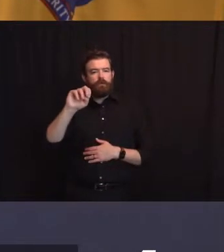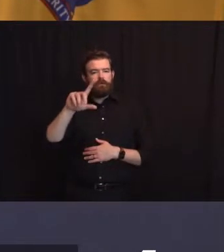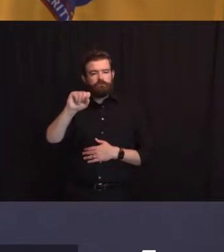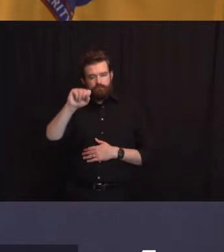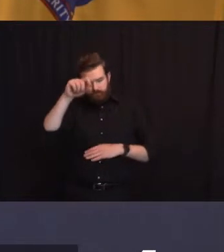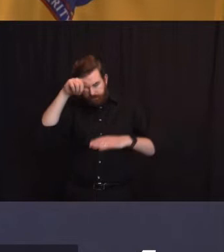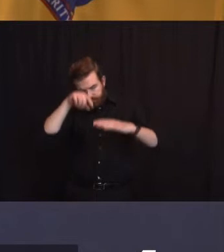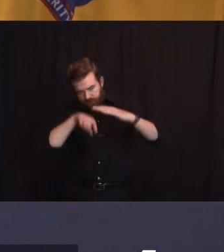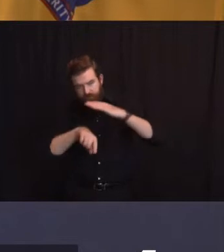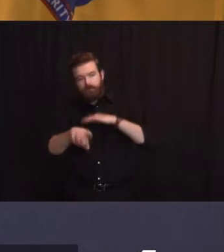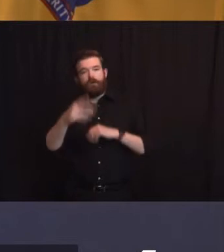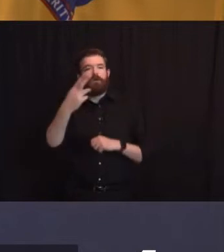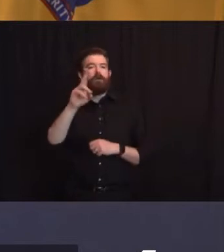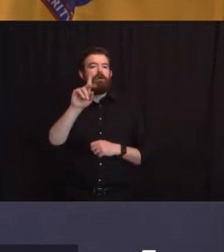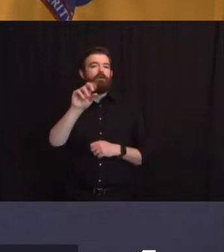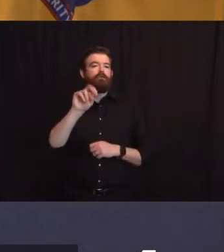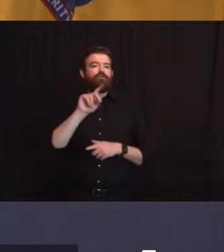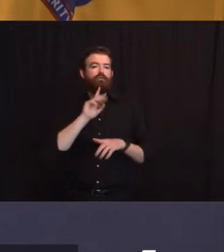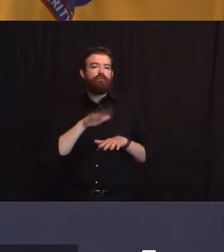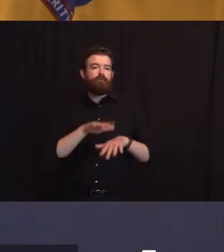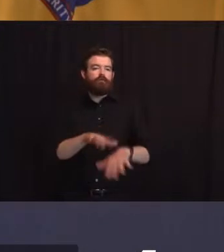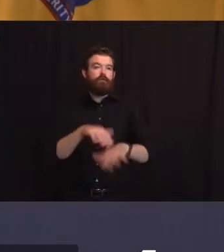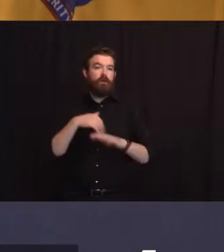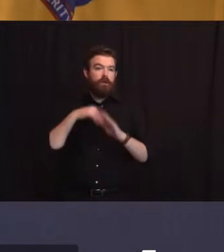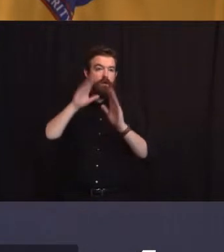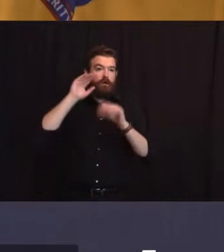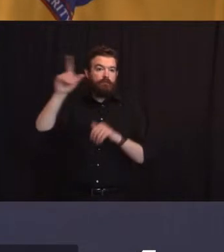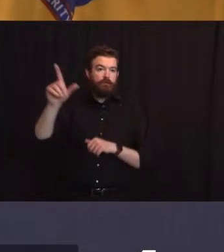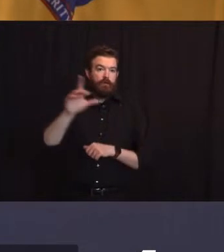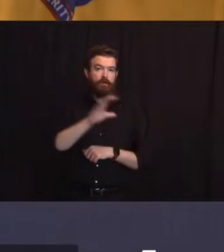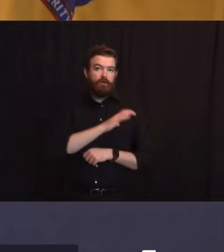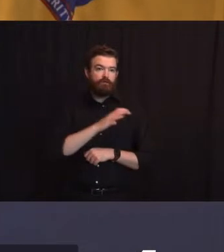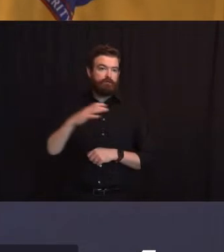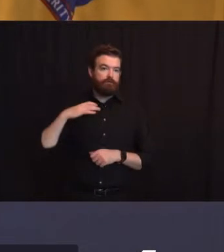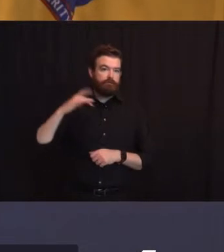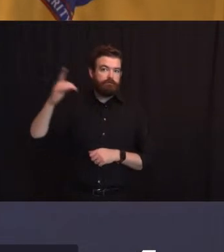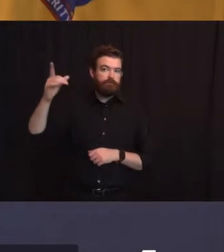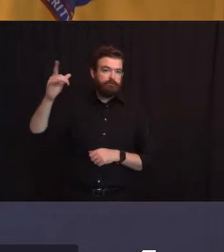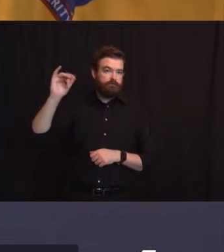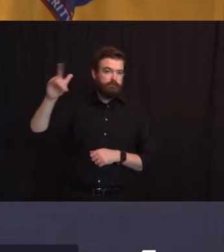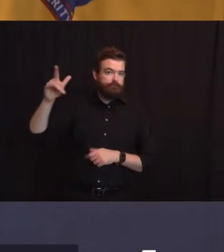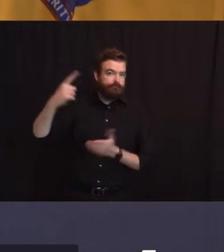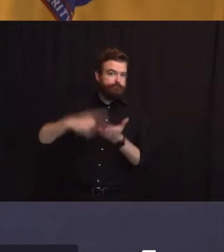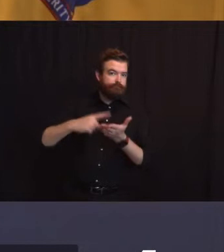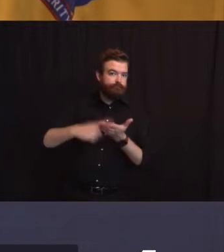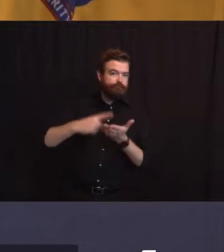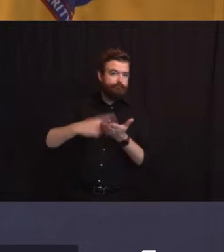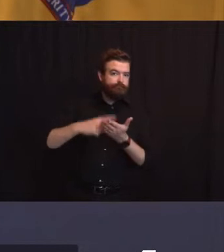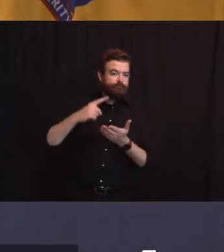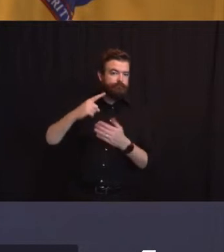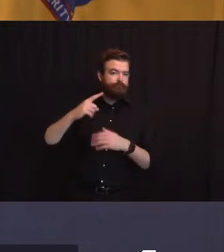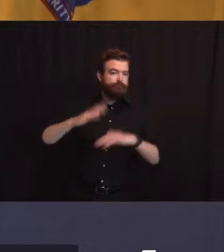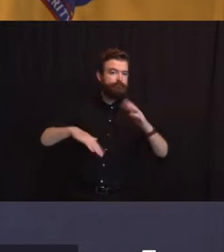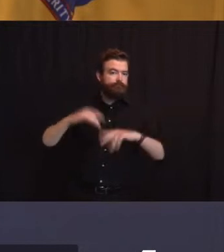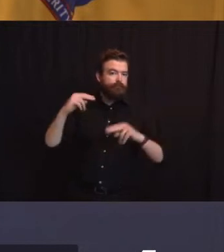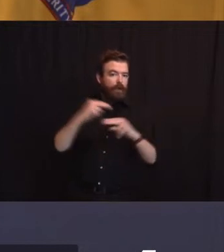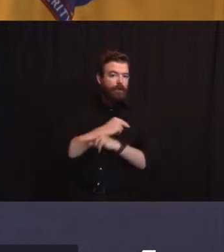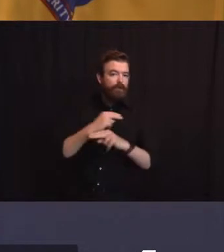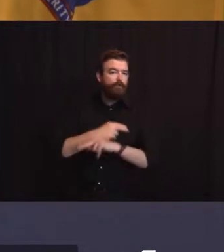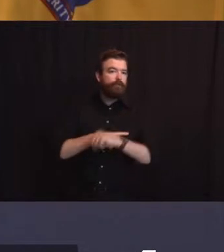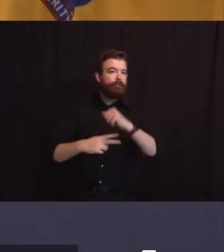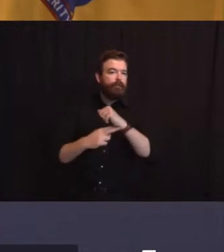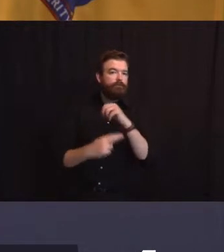bill in Congress. You'll start to see work done on the Portal North Bridge. So slowly but surely,